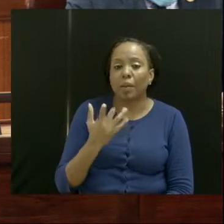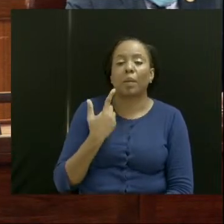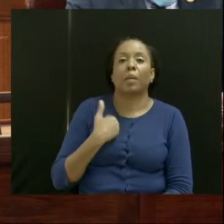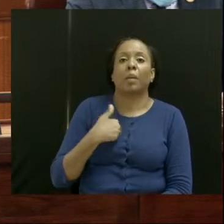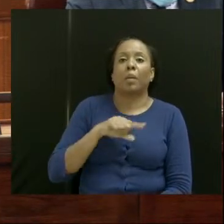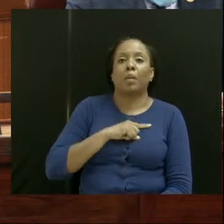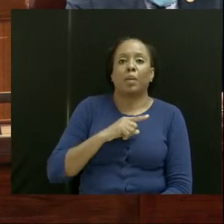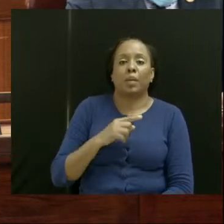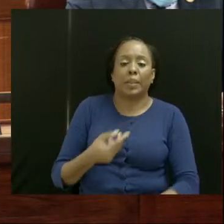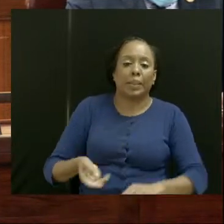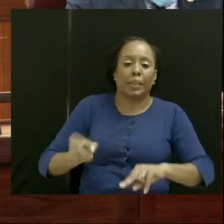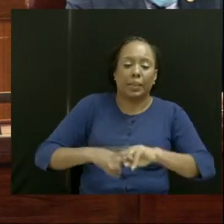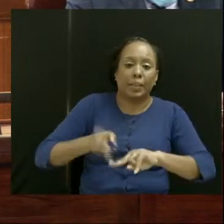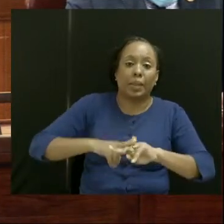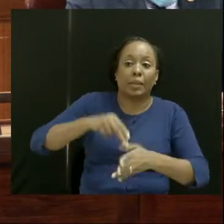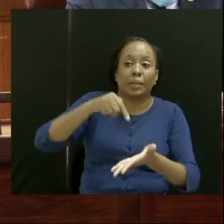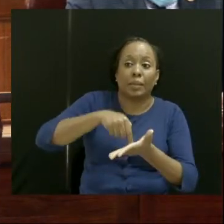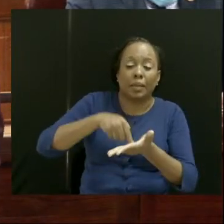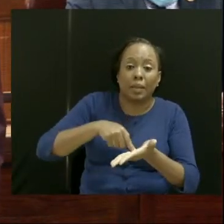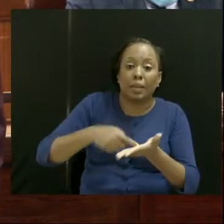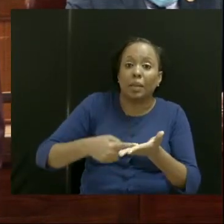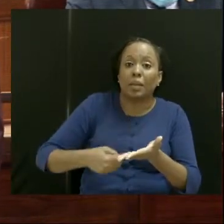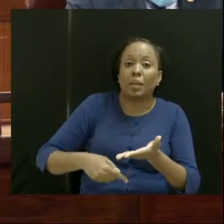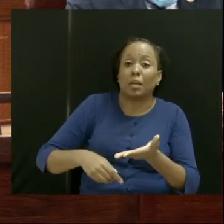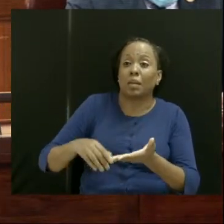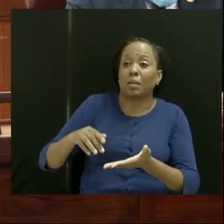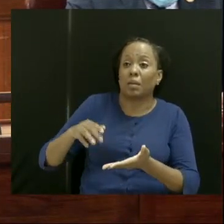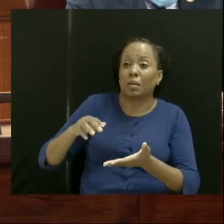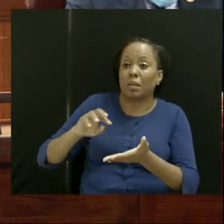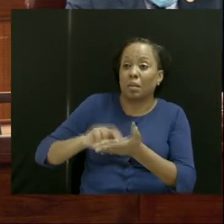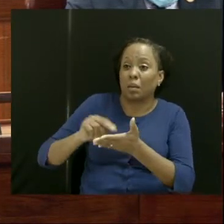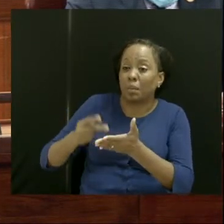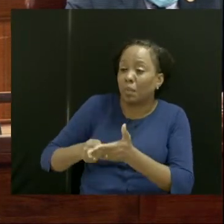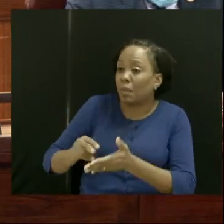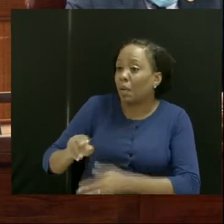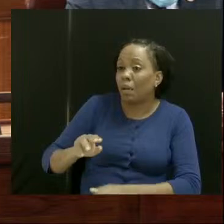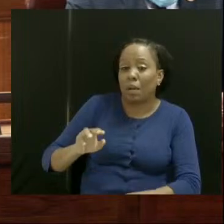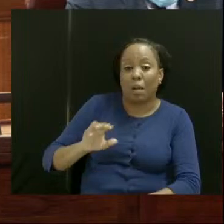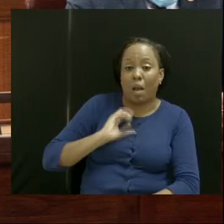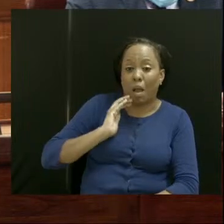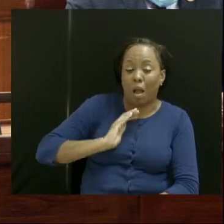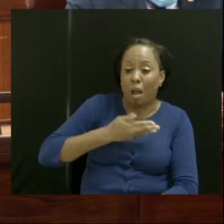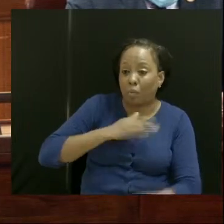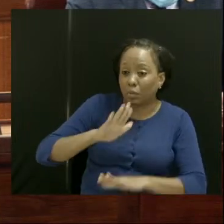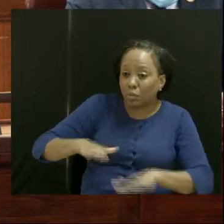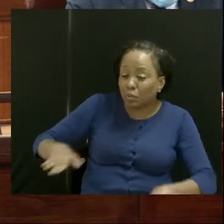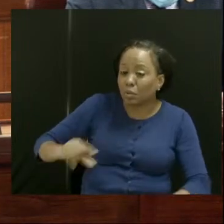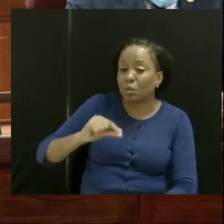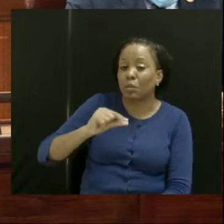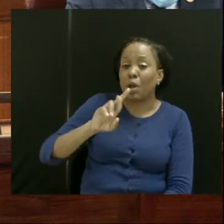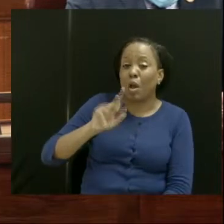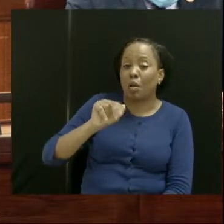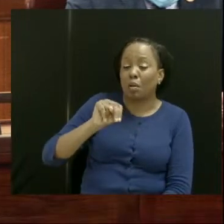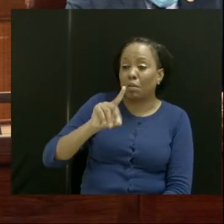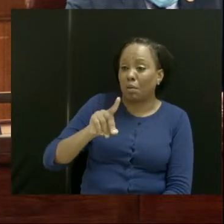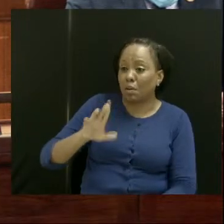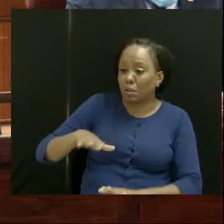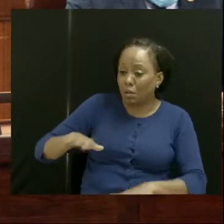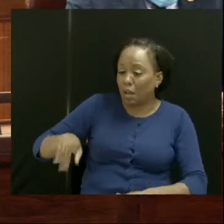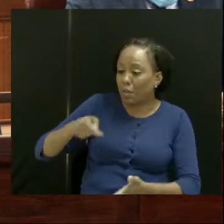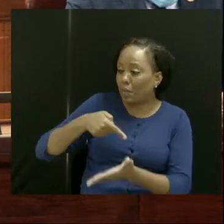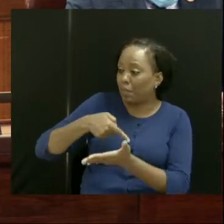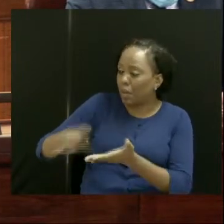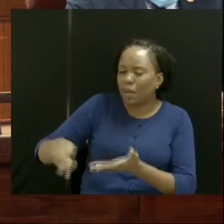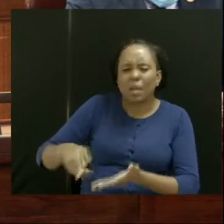repay. And that's all right if, in having created that debt, we have used that debt to facilitate